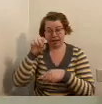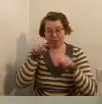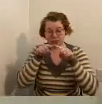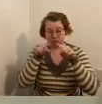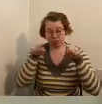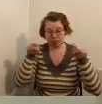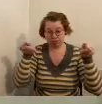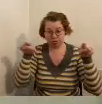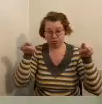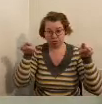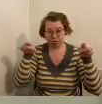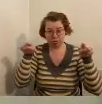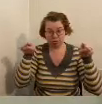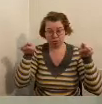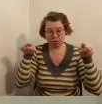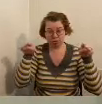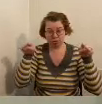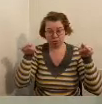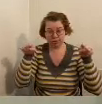my papers.